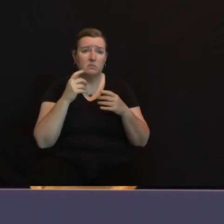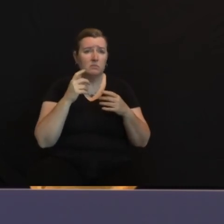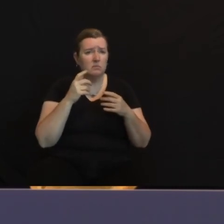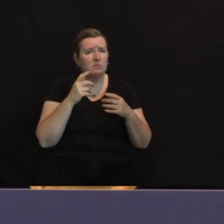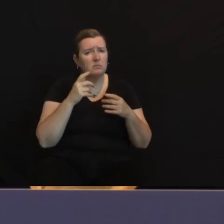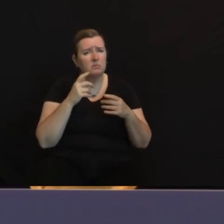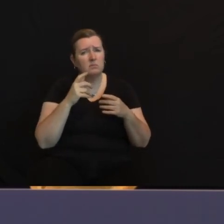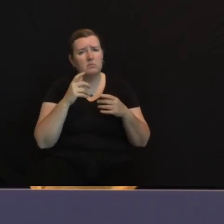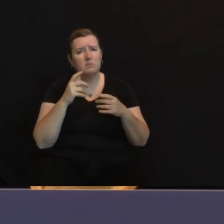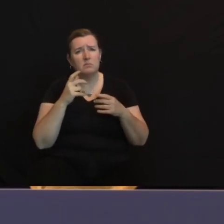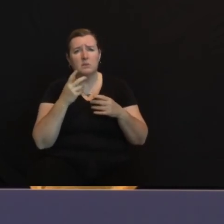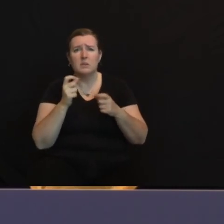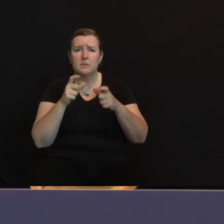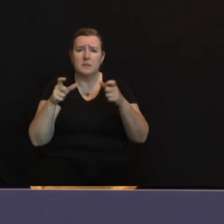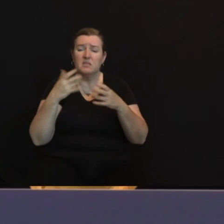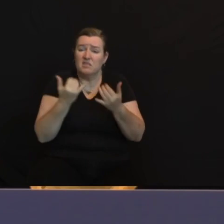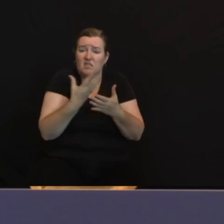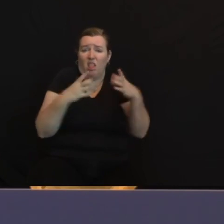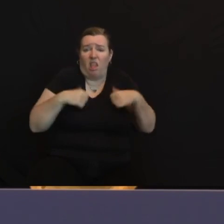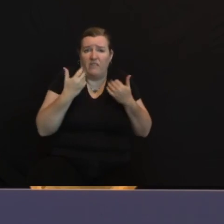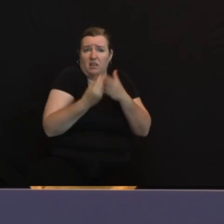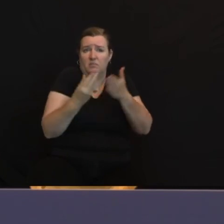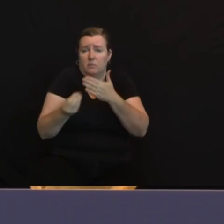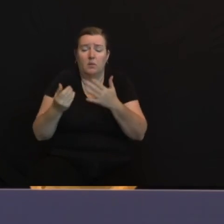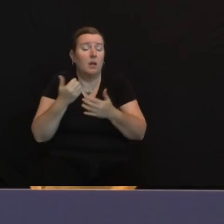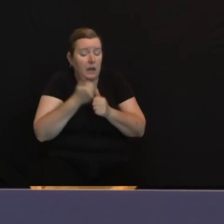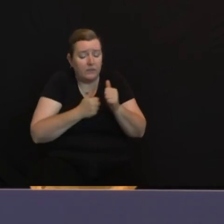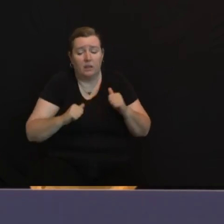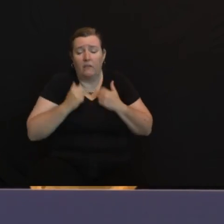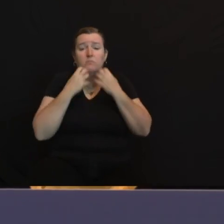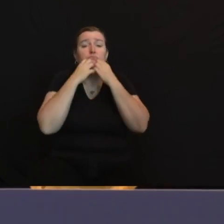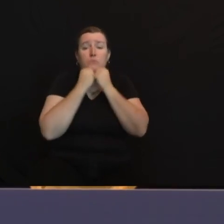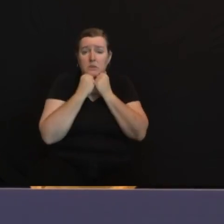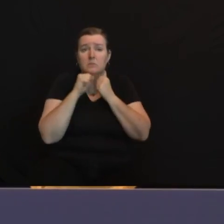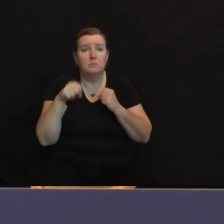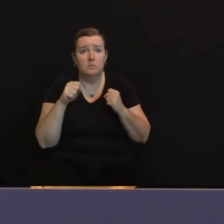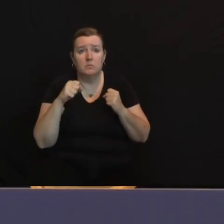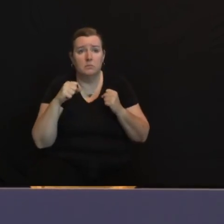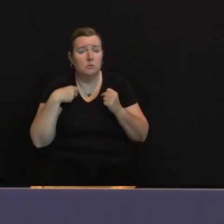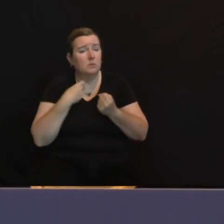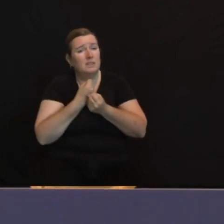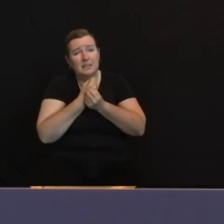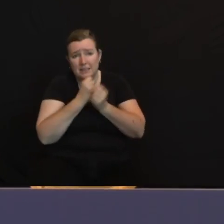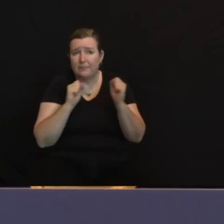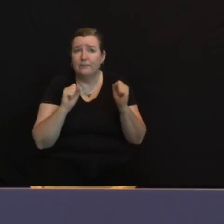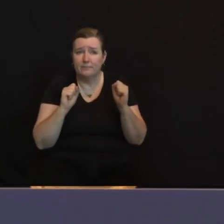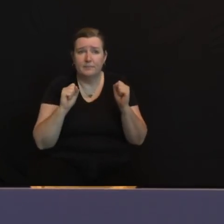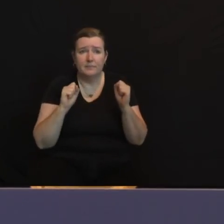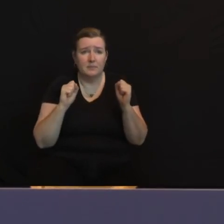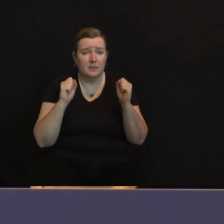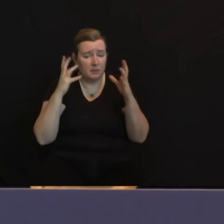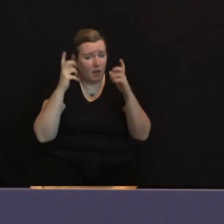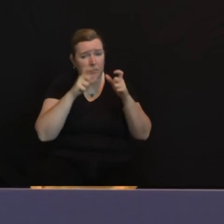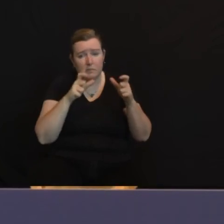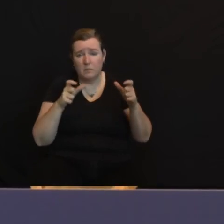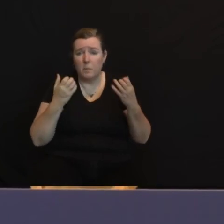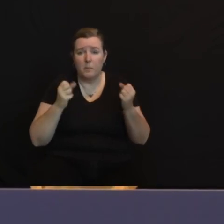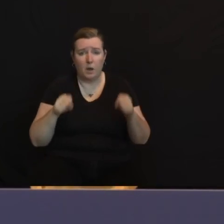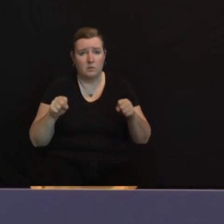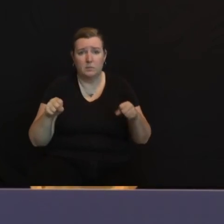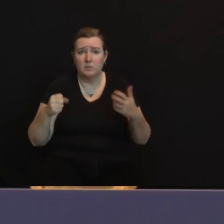caveat that every life is a precious one, and our job is to save keep as many people healthy and save as many lives as possible. And I know